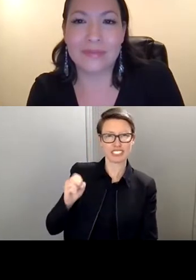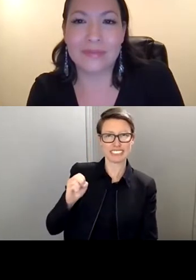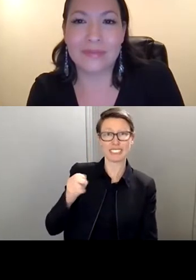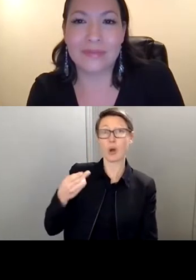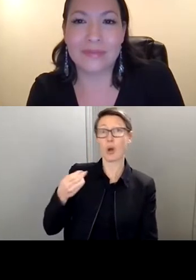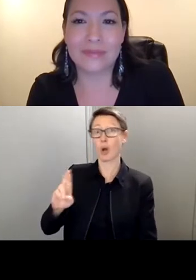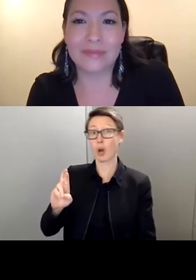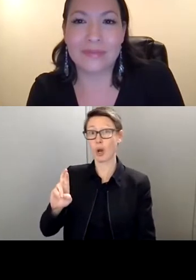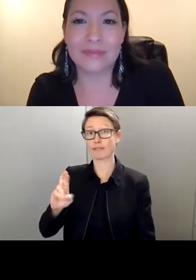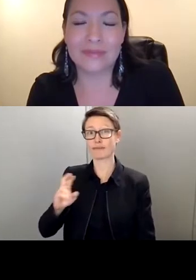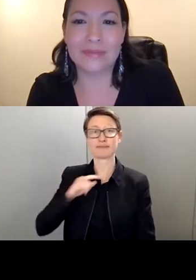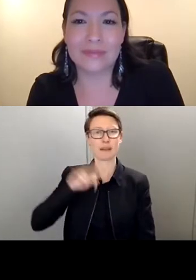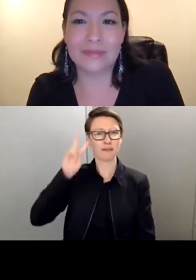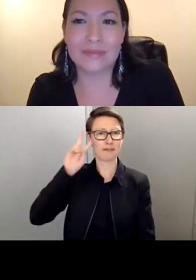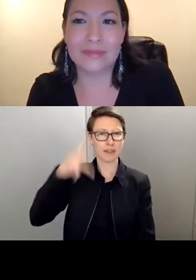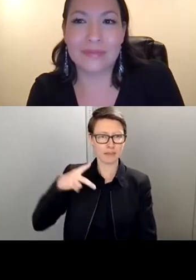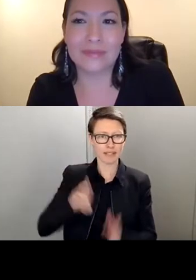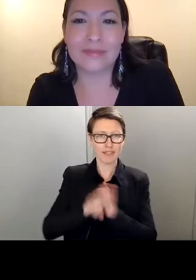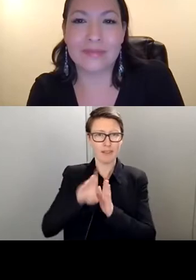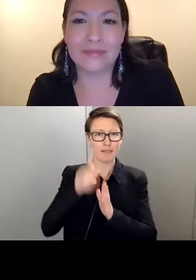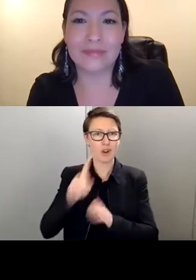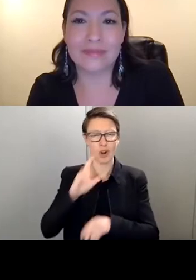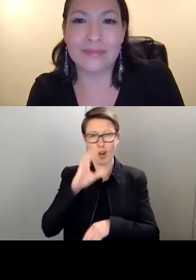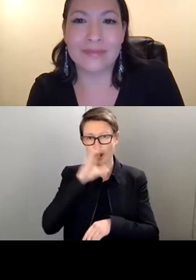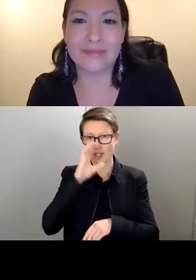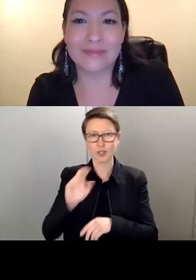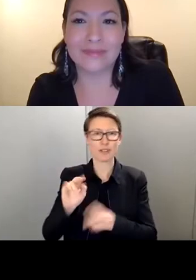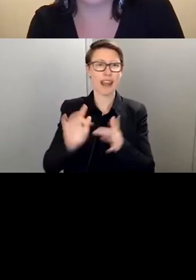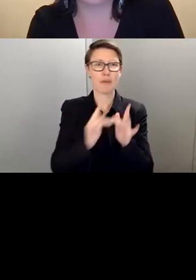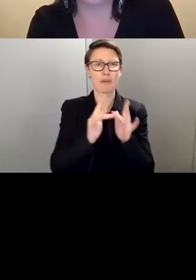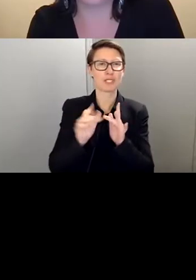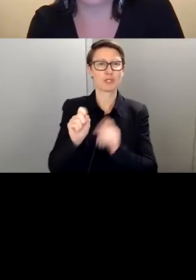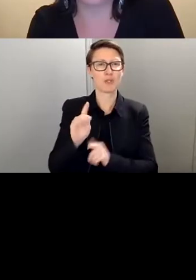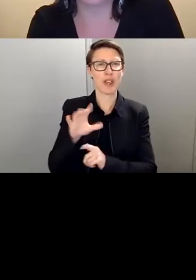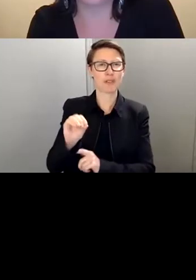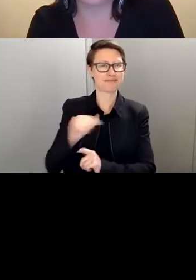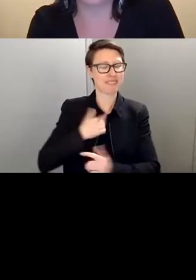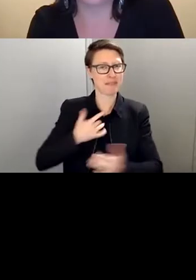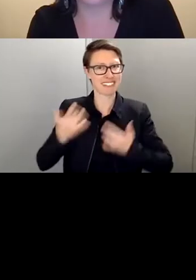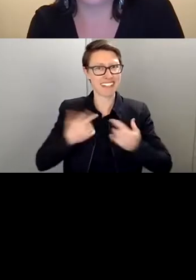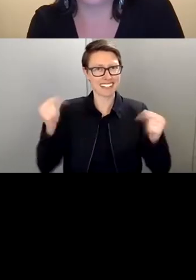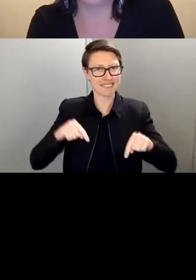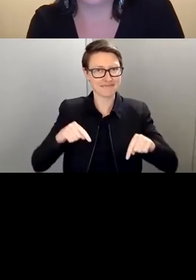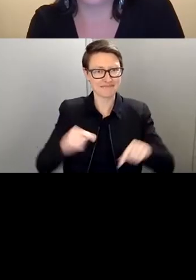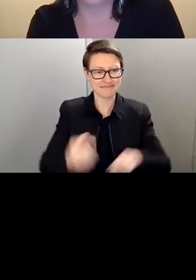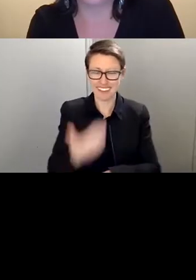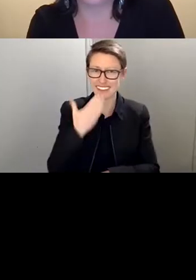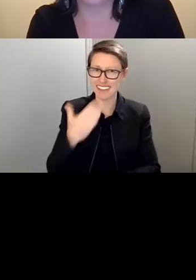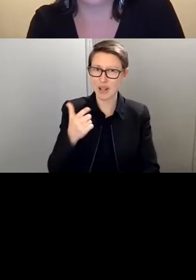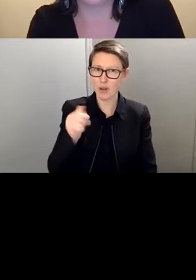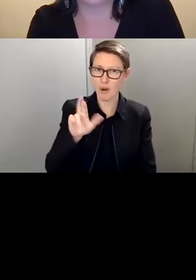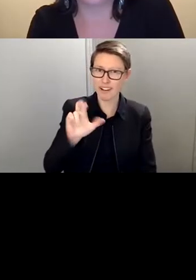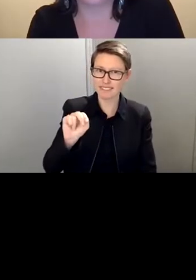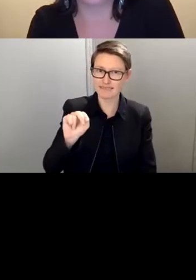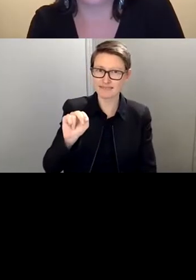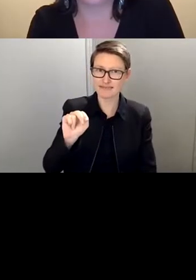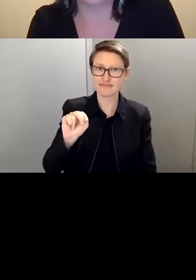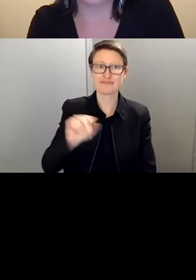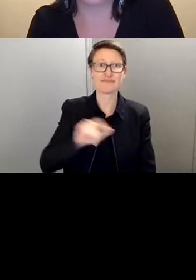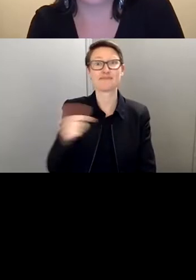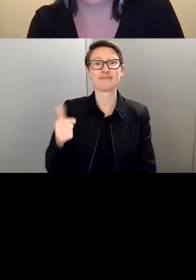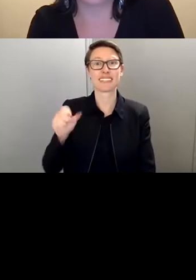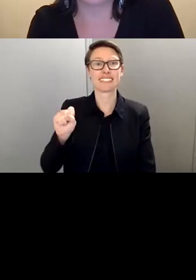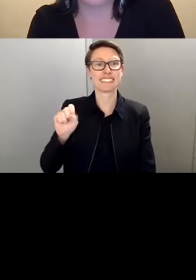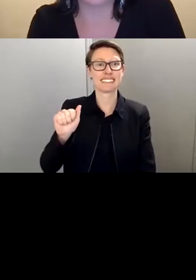of Development at Cartoon Network Studios. I'm really excited to be here. Awesome. Thank you, Lauren. And next, I'm going to go to Sarah